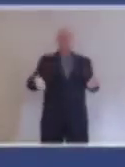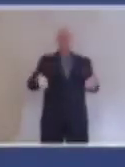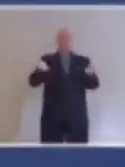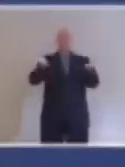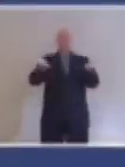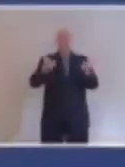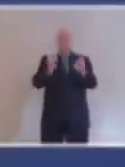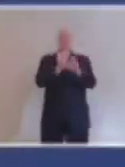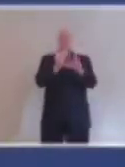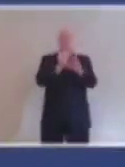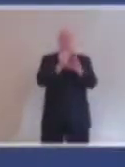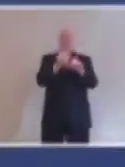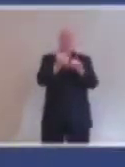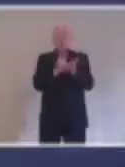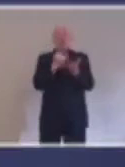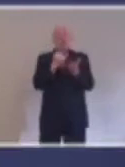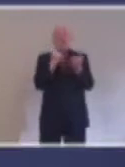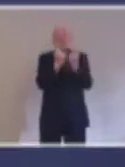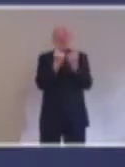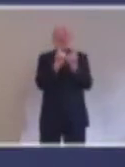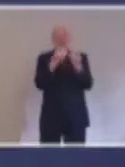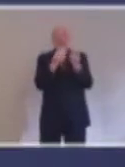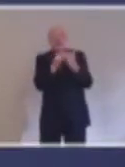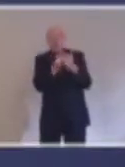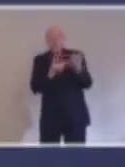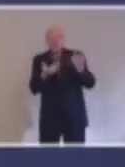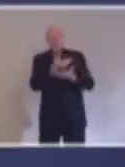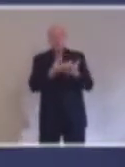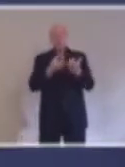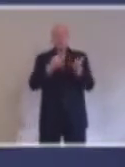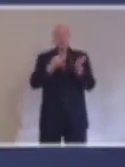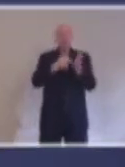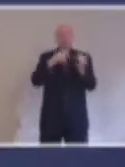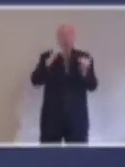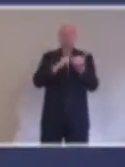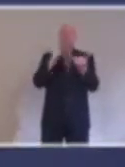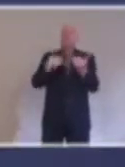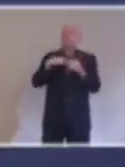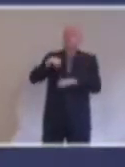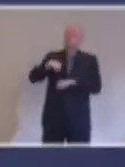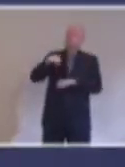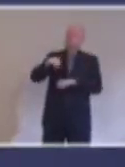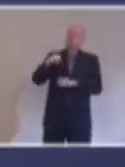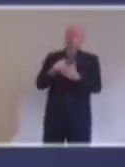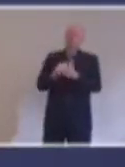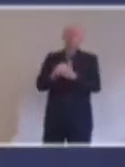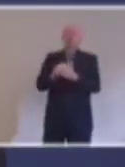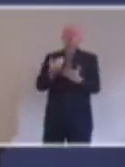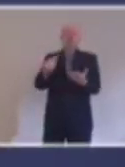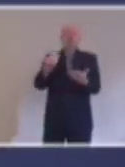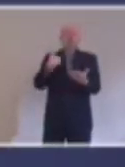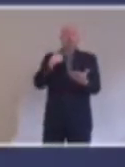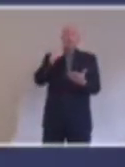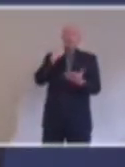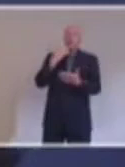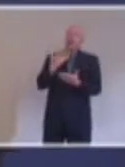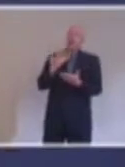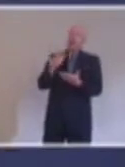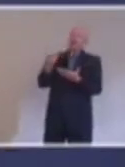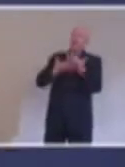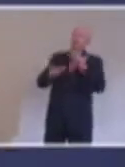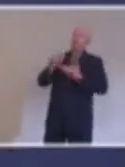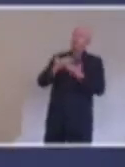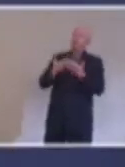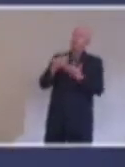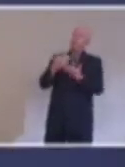sector get on with it. Rishi Sunak, the Chancellor, has come up with some brilliant expedients to help business, to